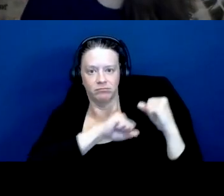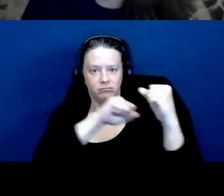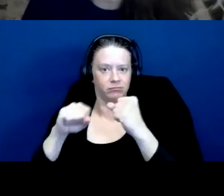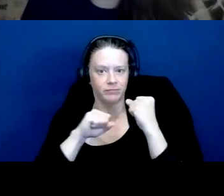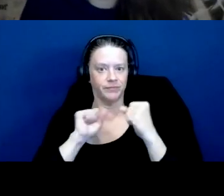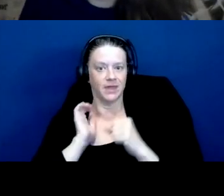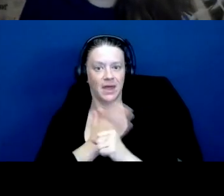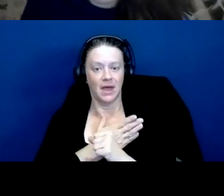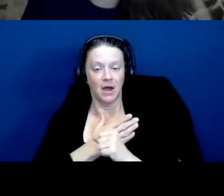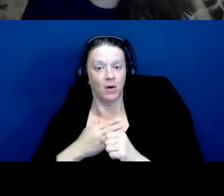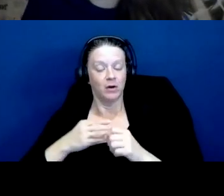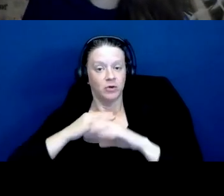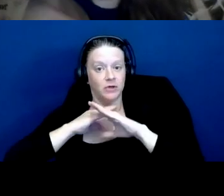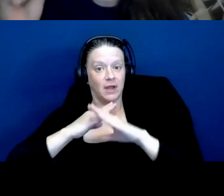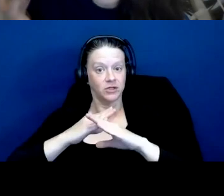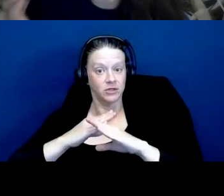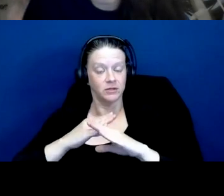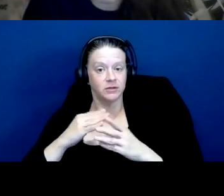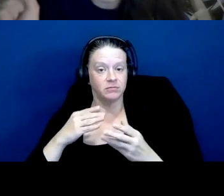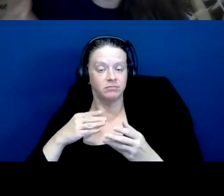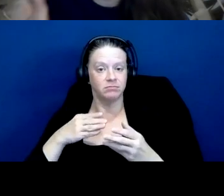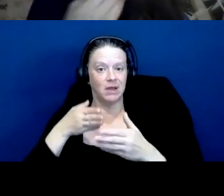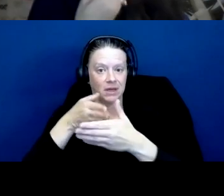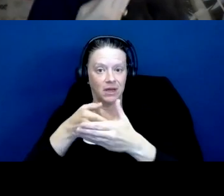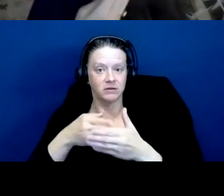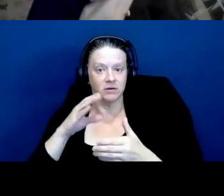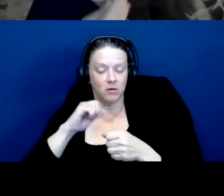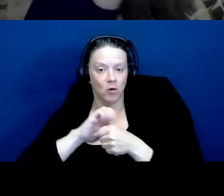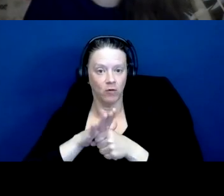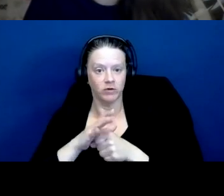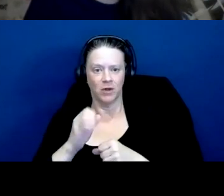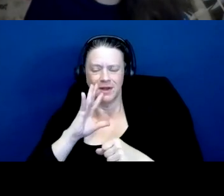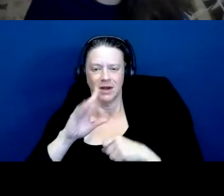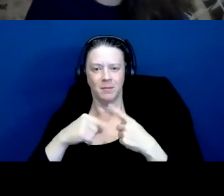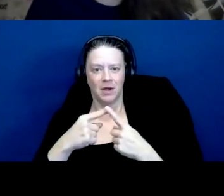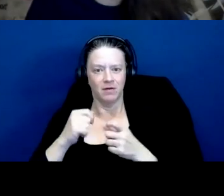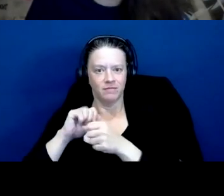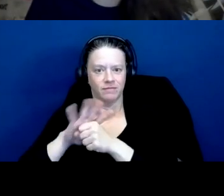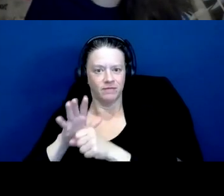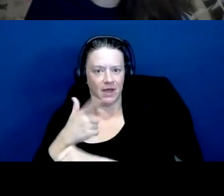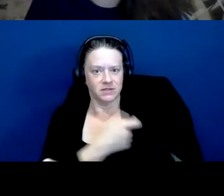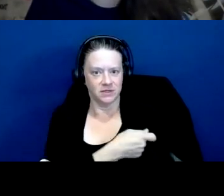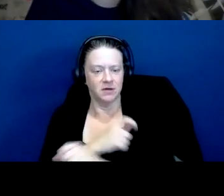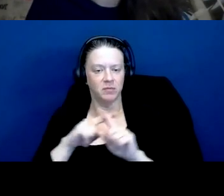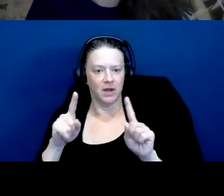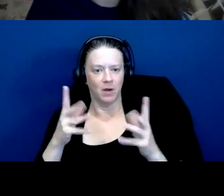talk to you about getting vaccinated, but let's review some other important layers of protection.